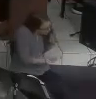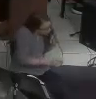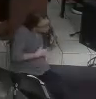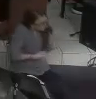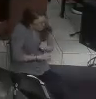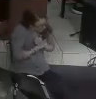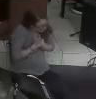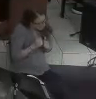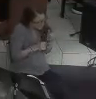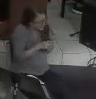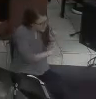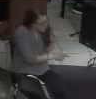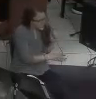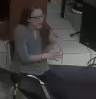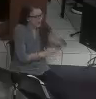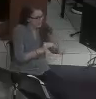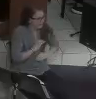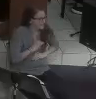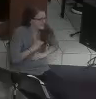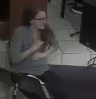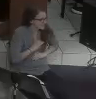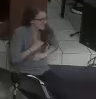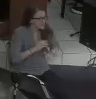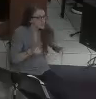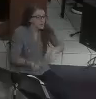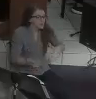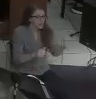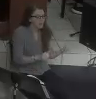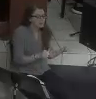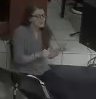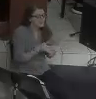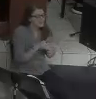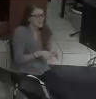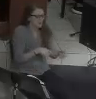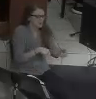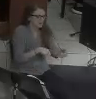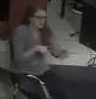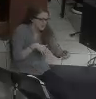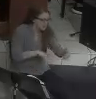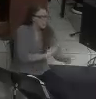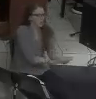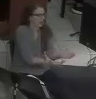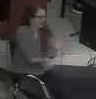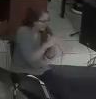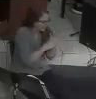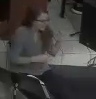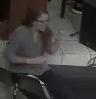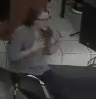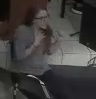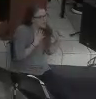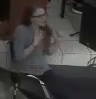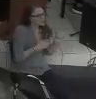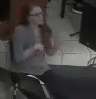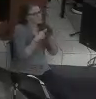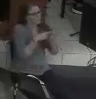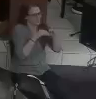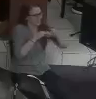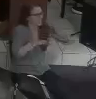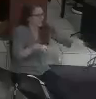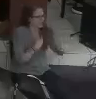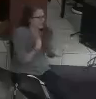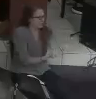am well pleased." So baptism is about being born again, renewed and refreshed. It's also about hearing that voice that calls us to love